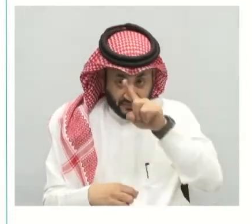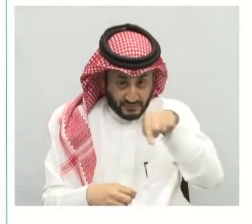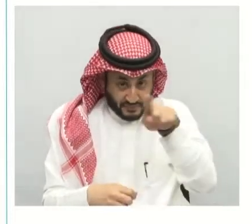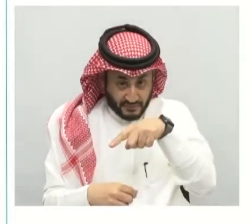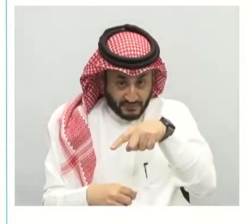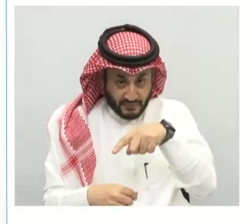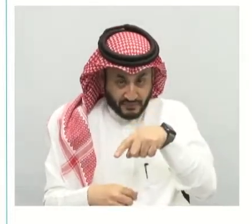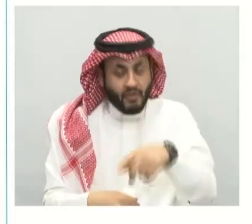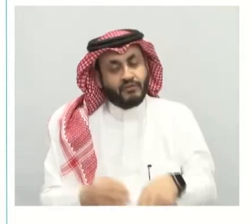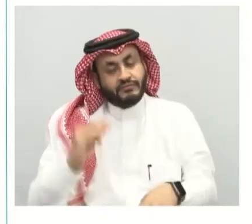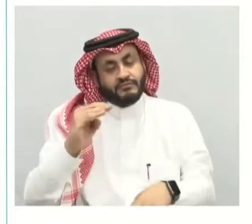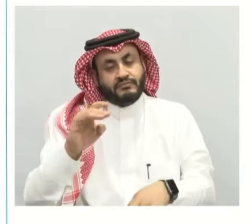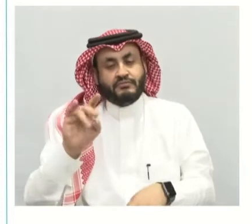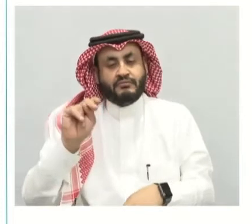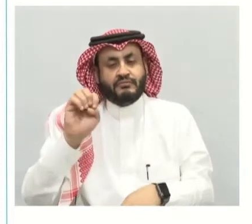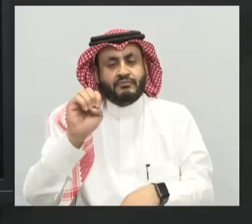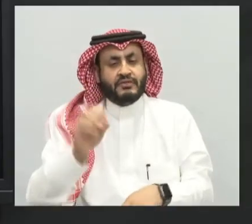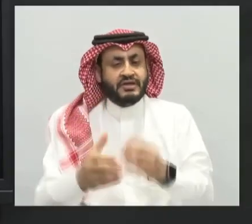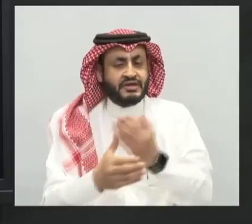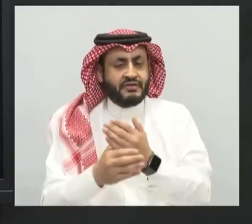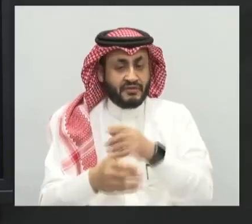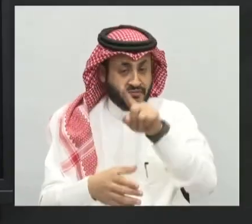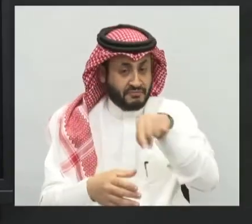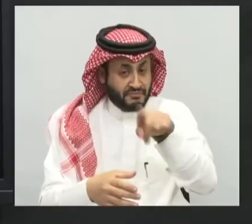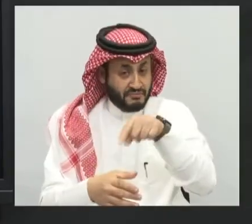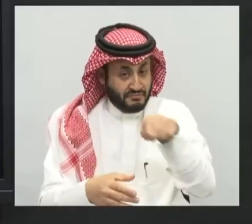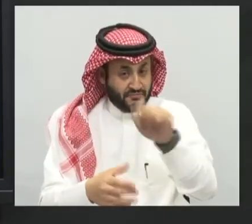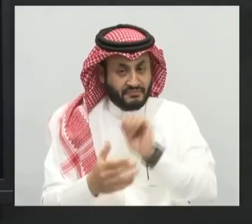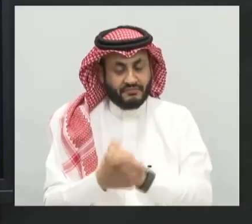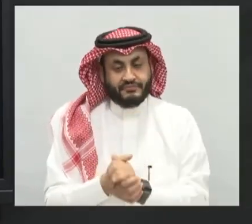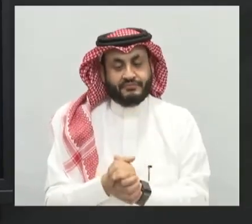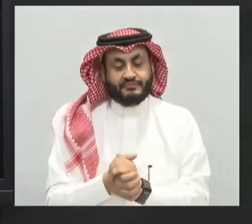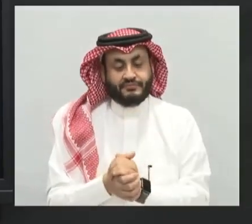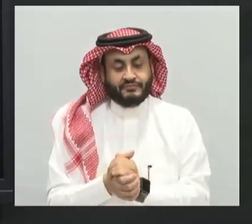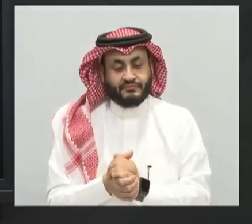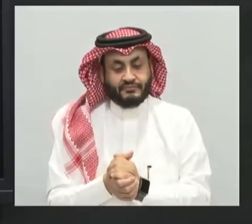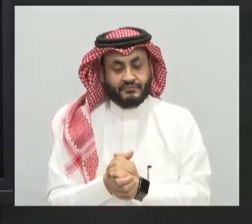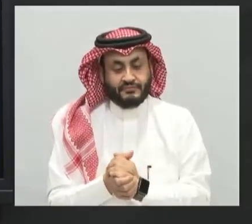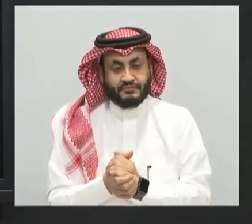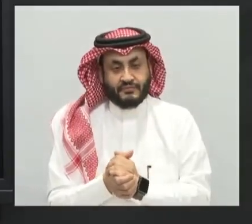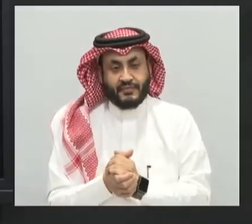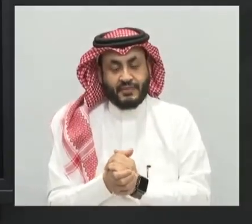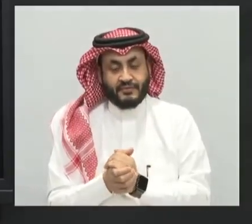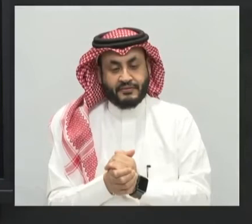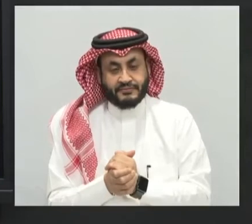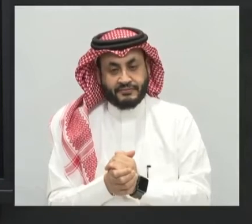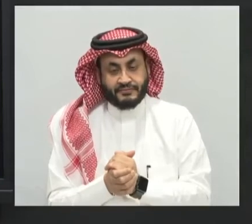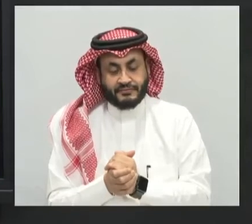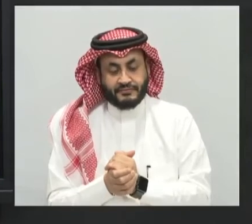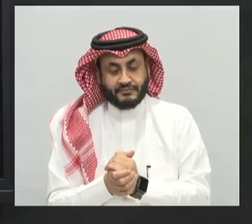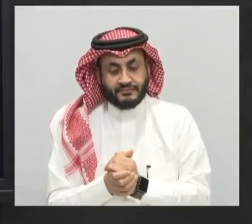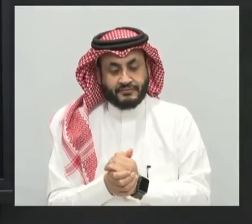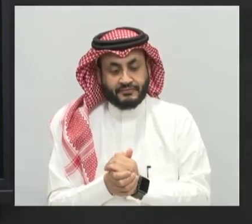Fred ice skate? No, he can't, because here, as we said, that we have X on the